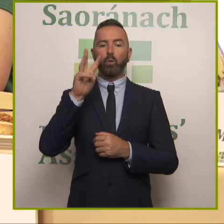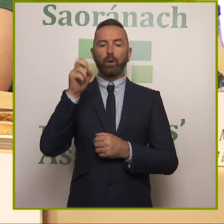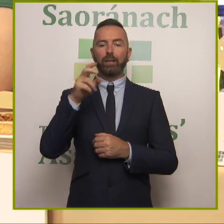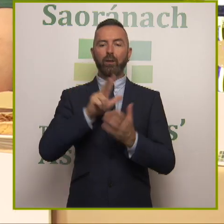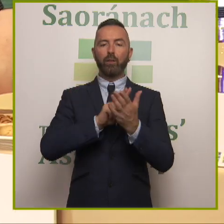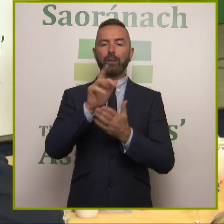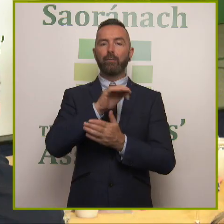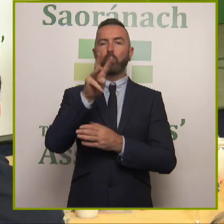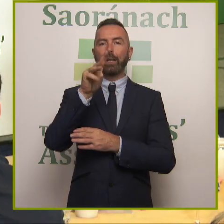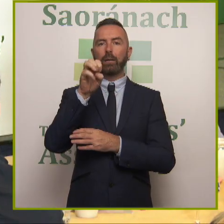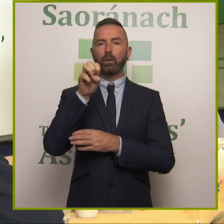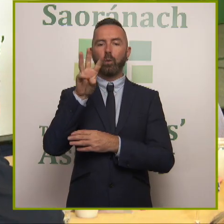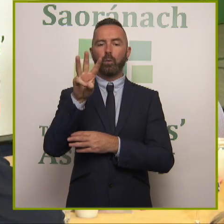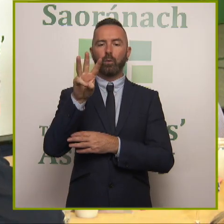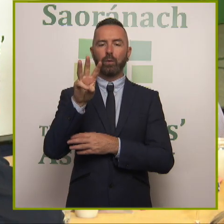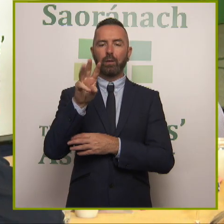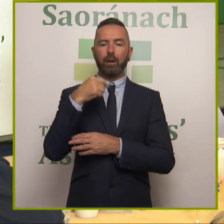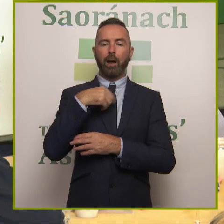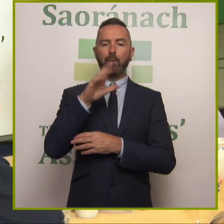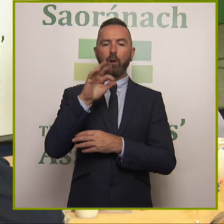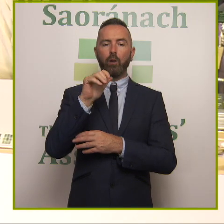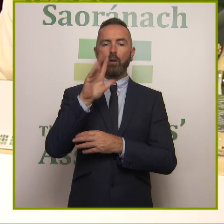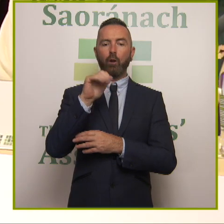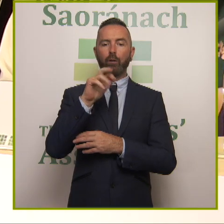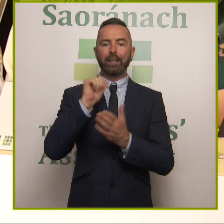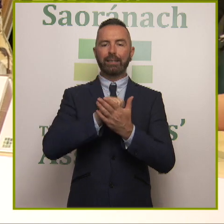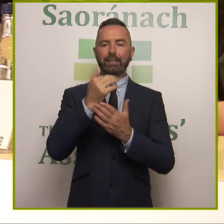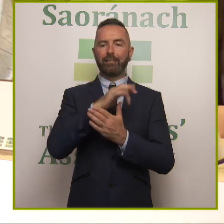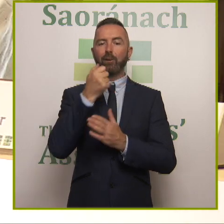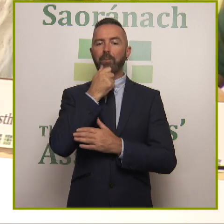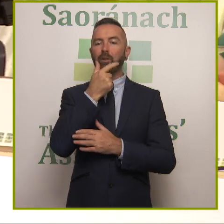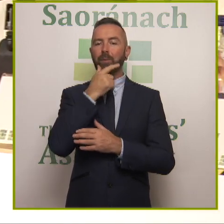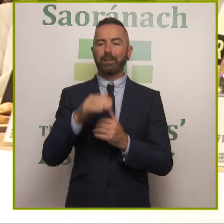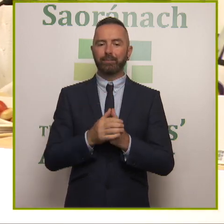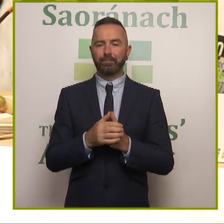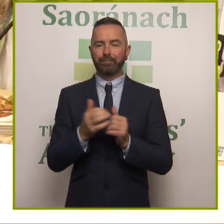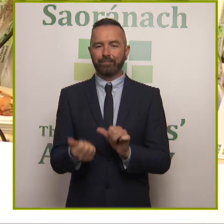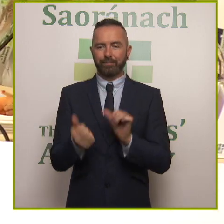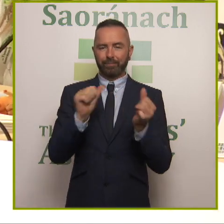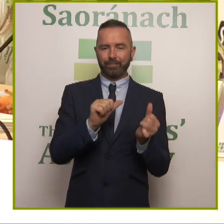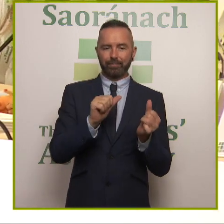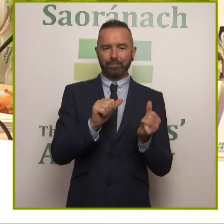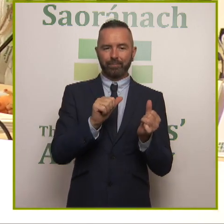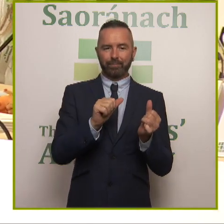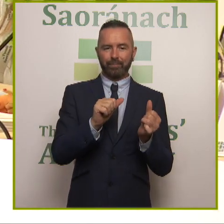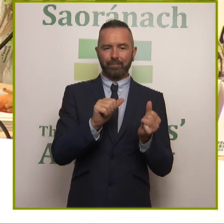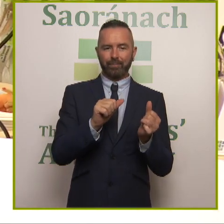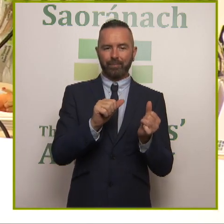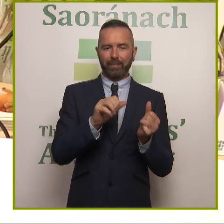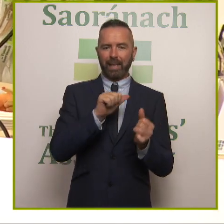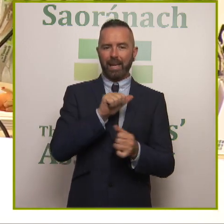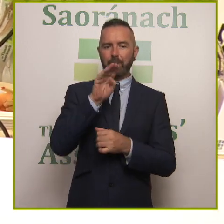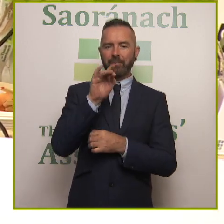Wicklow. I'm Laura, I'm 16 and I'm from Dublin. I'm Ailey and